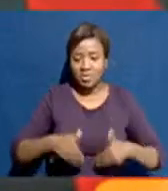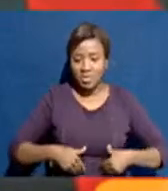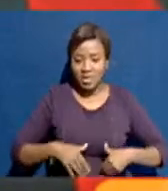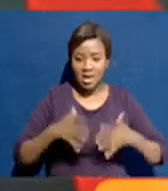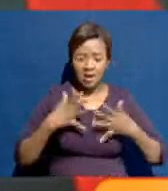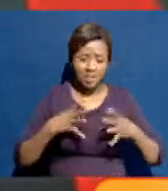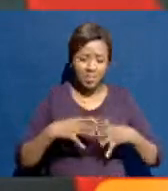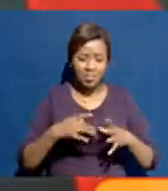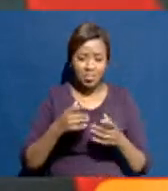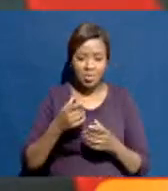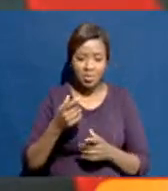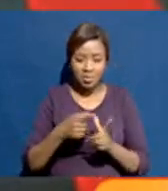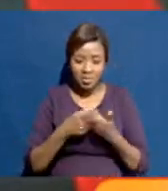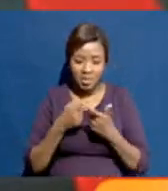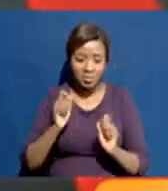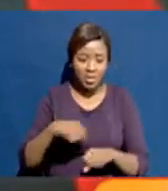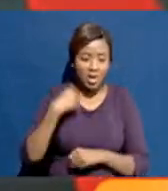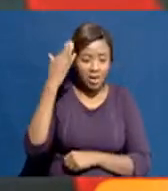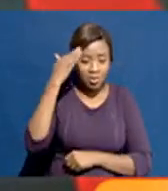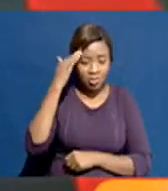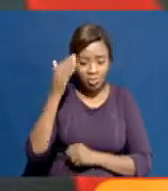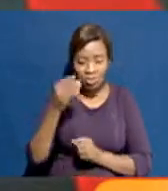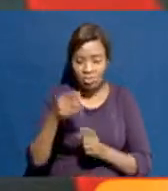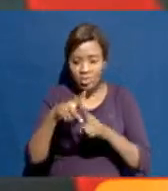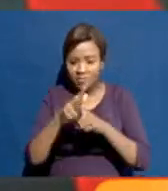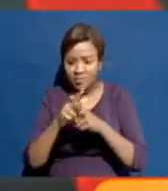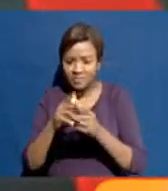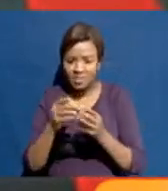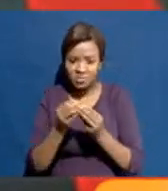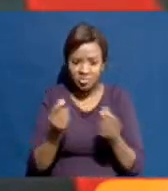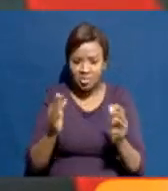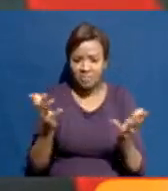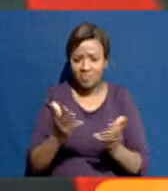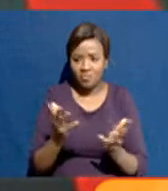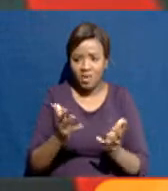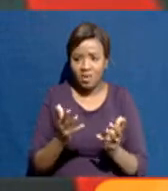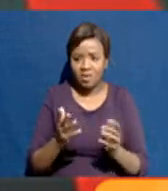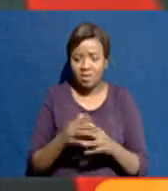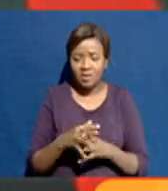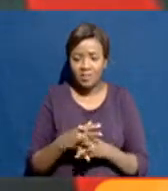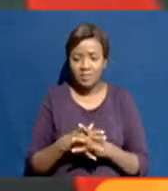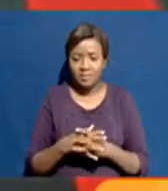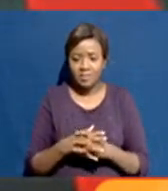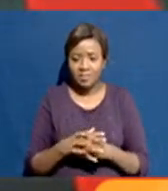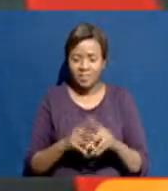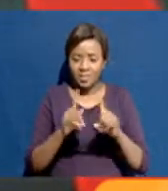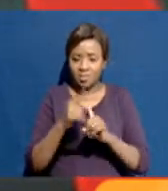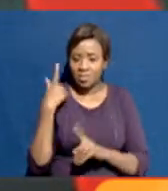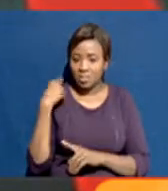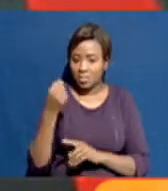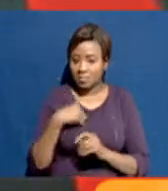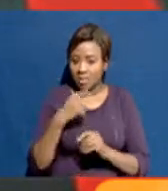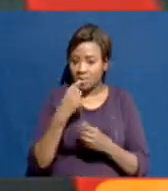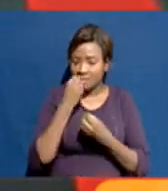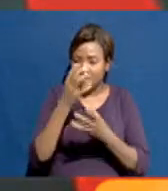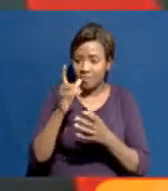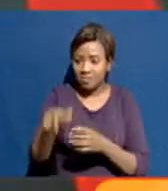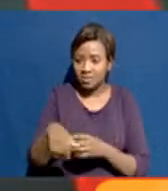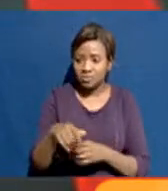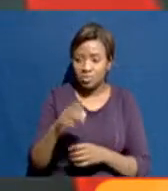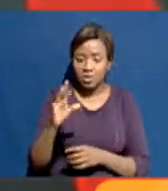yeah. So we know where is it we are missing at. It might be very minute. It might be, I was telling someone also today,